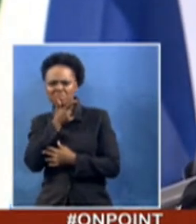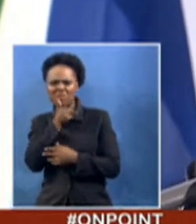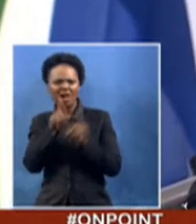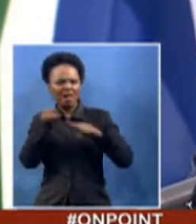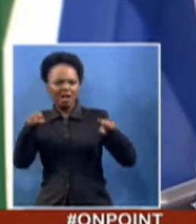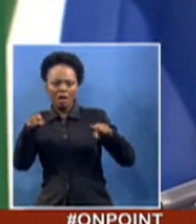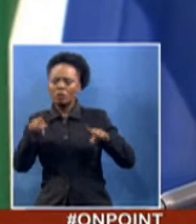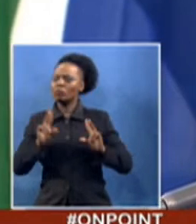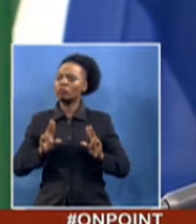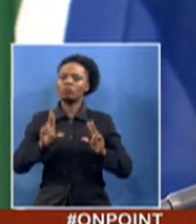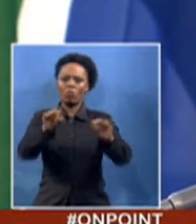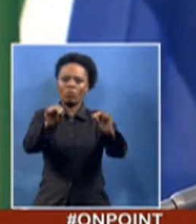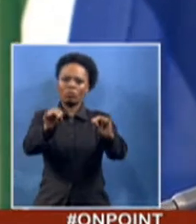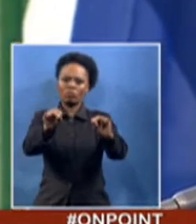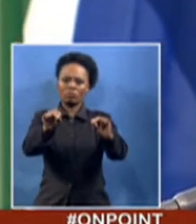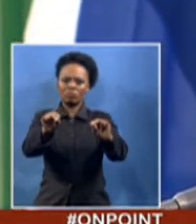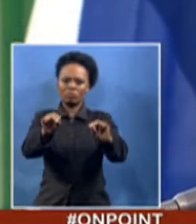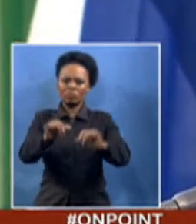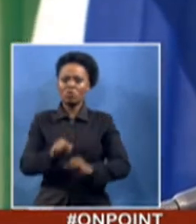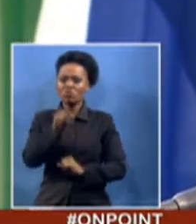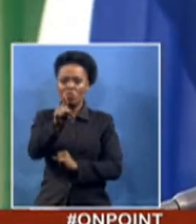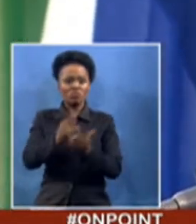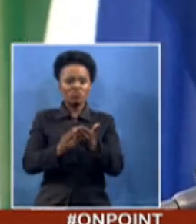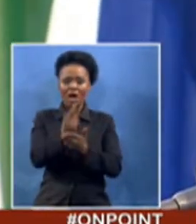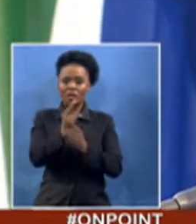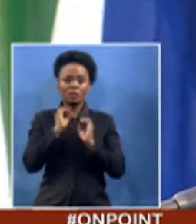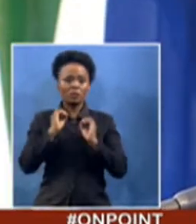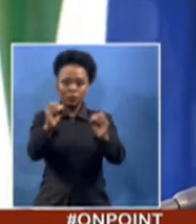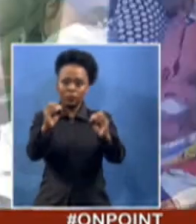No one has that right at all.